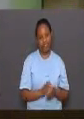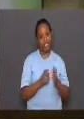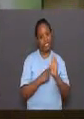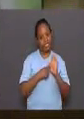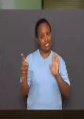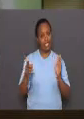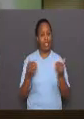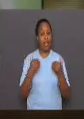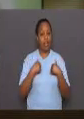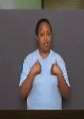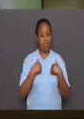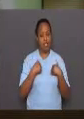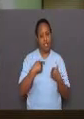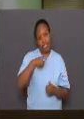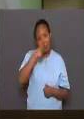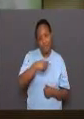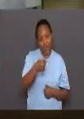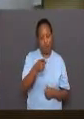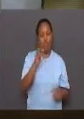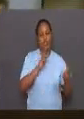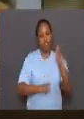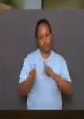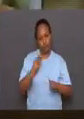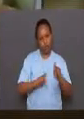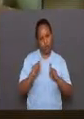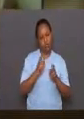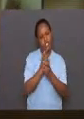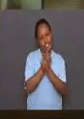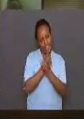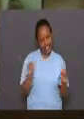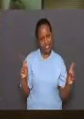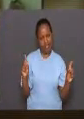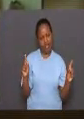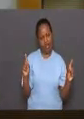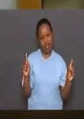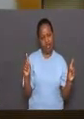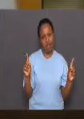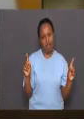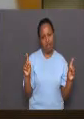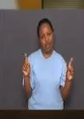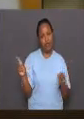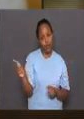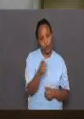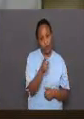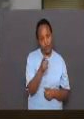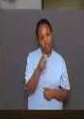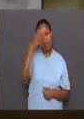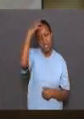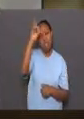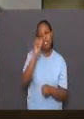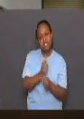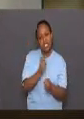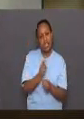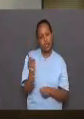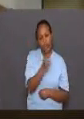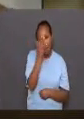Transparency prevails when the people have free access to know what officials do